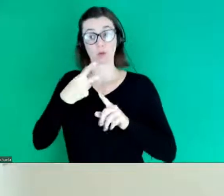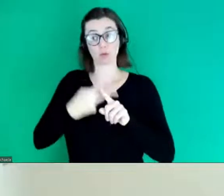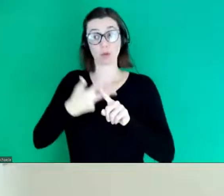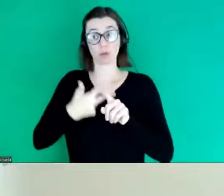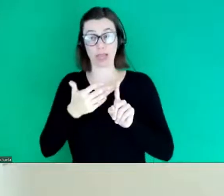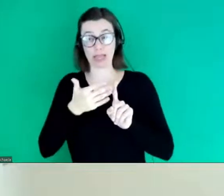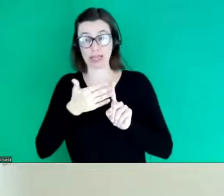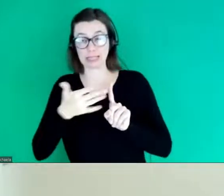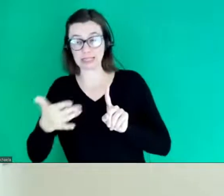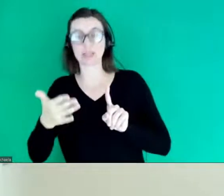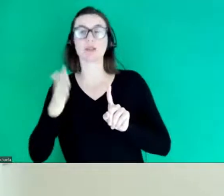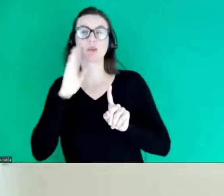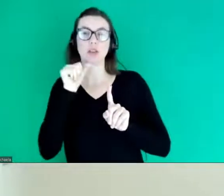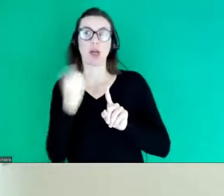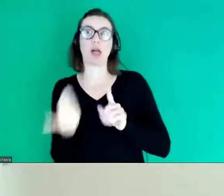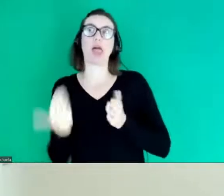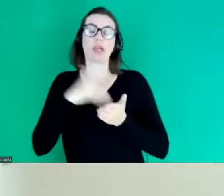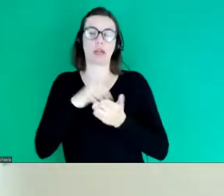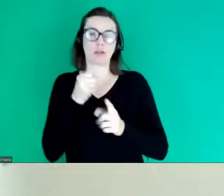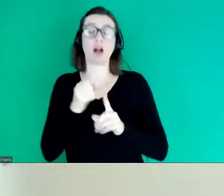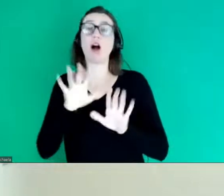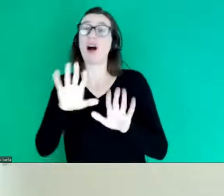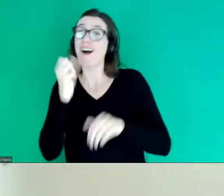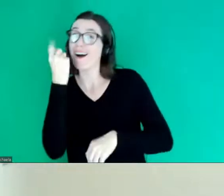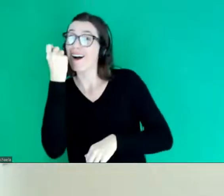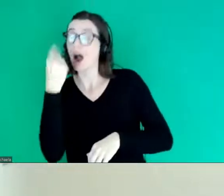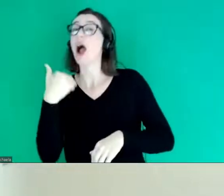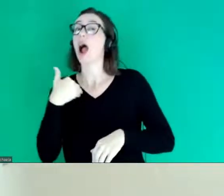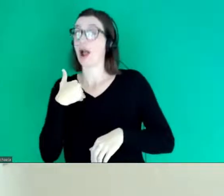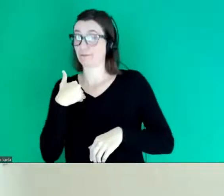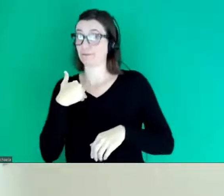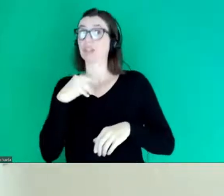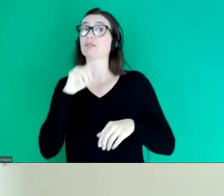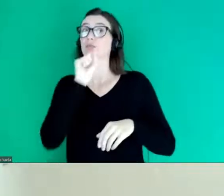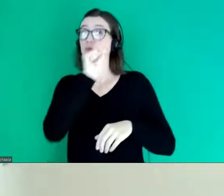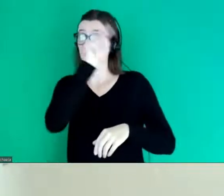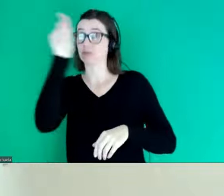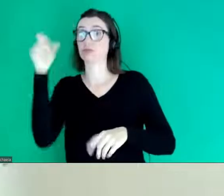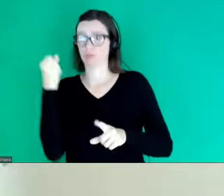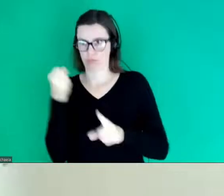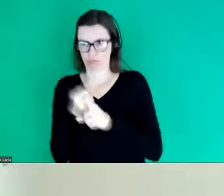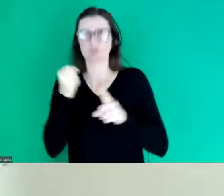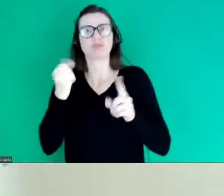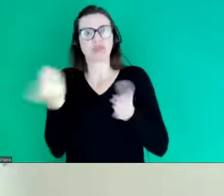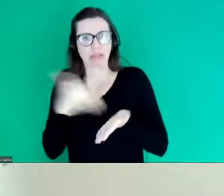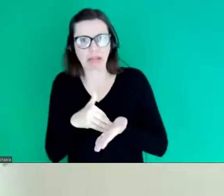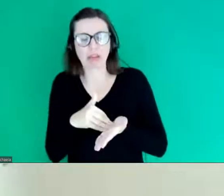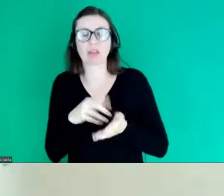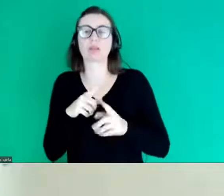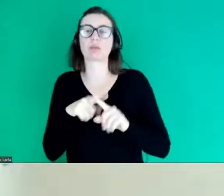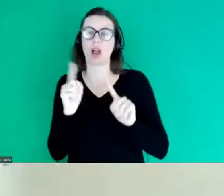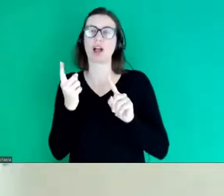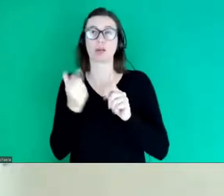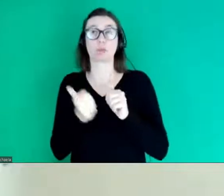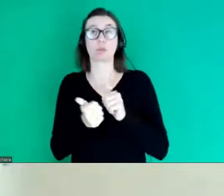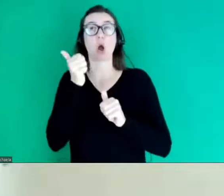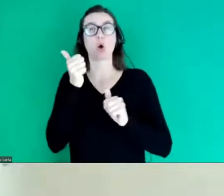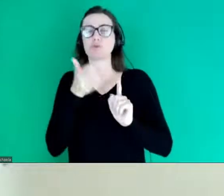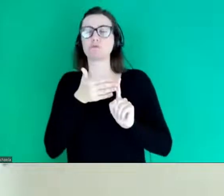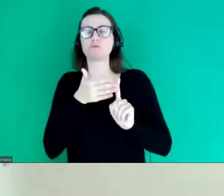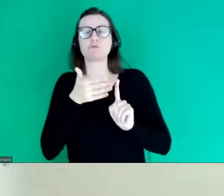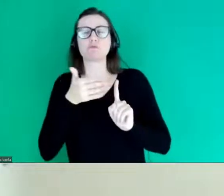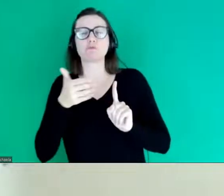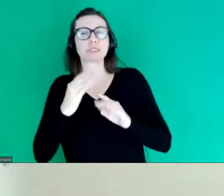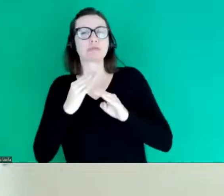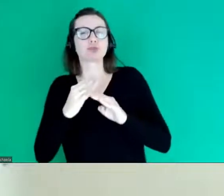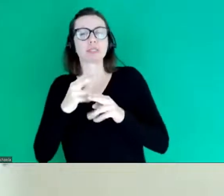are some reported reinfections within that time, but by and large, many less. And so